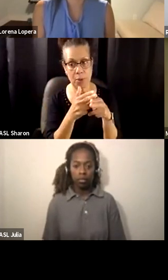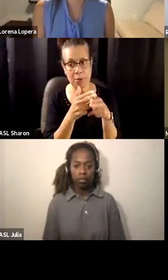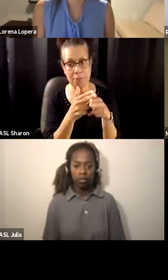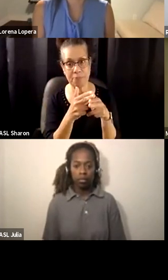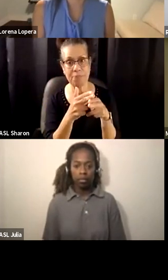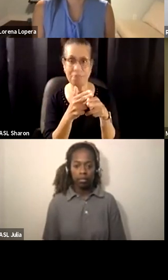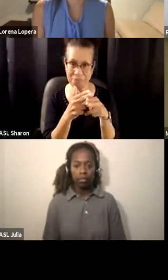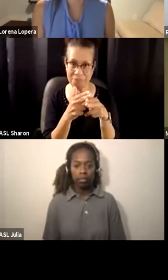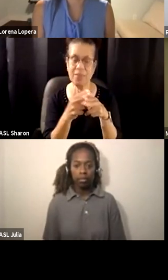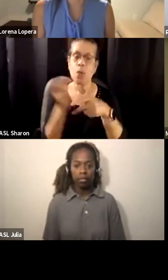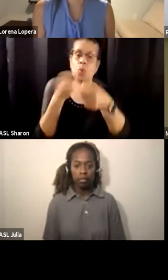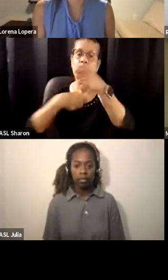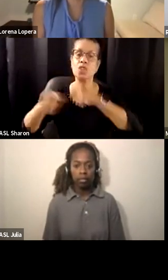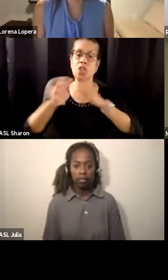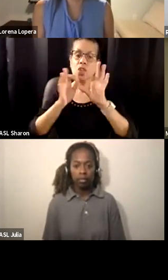agreed